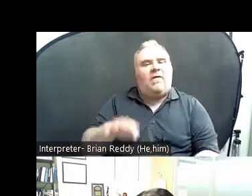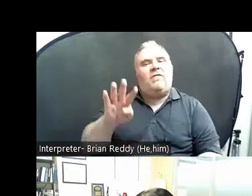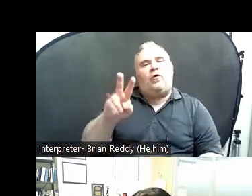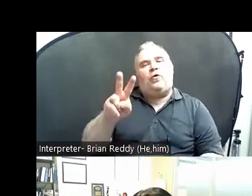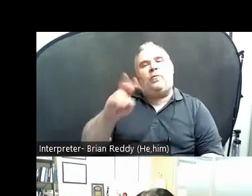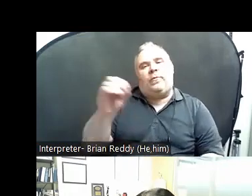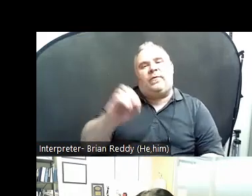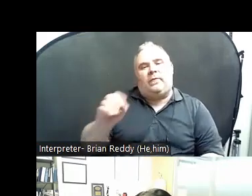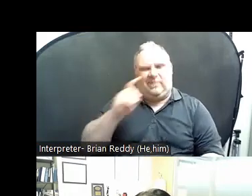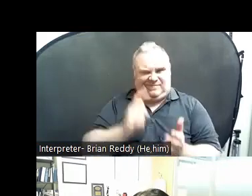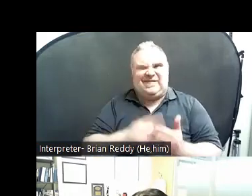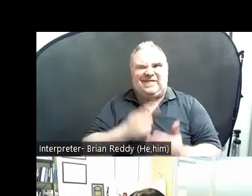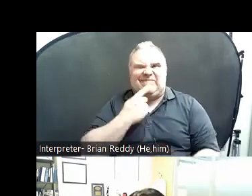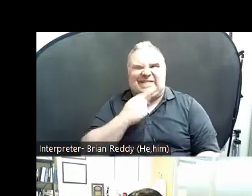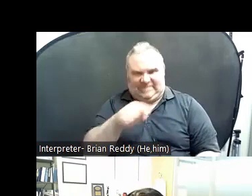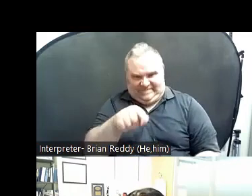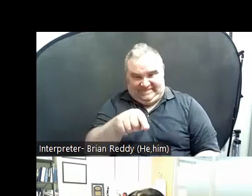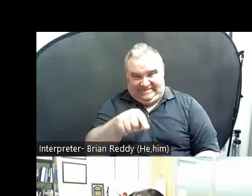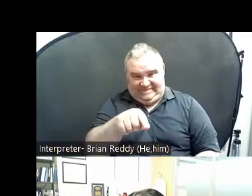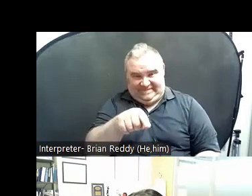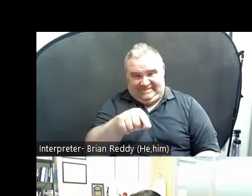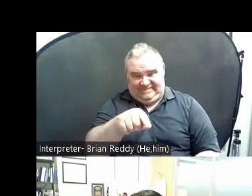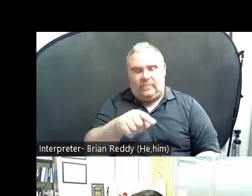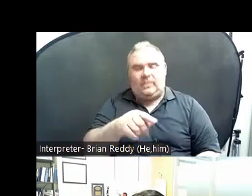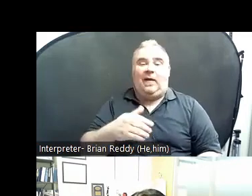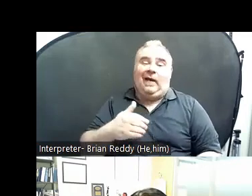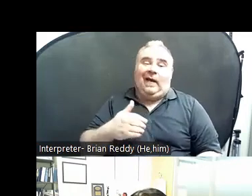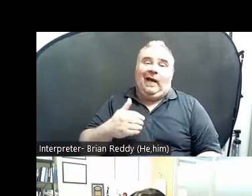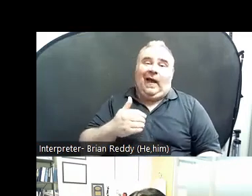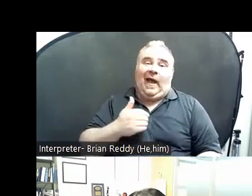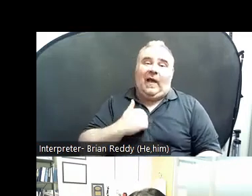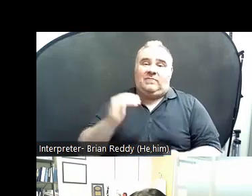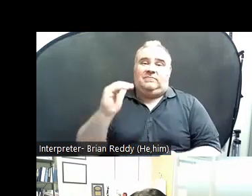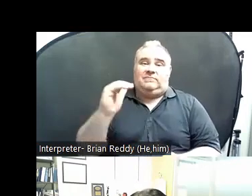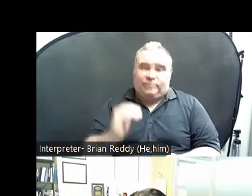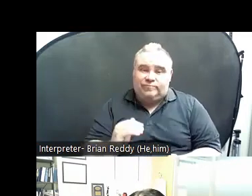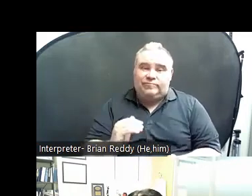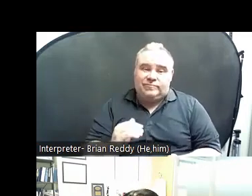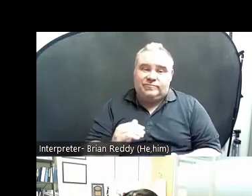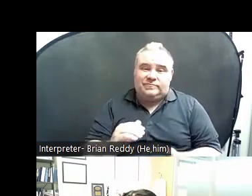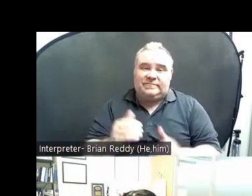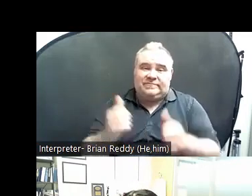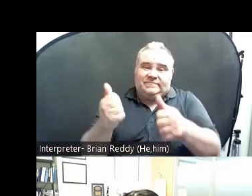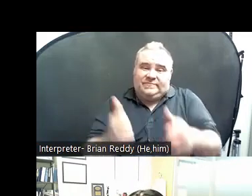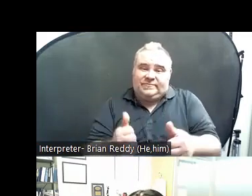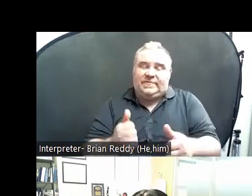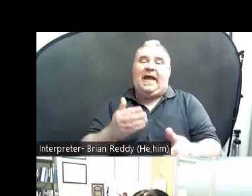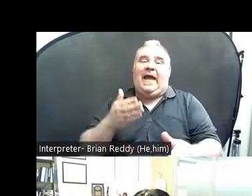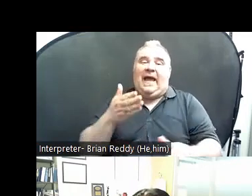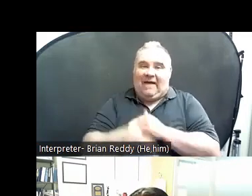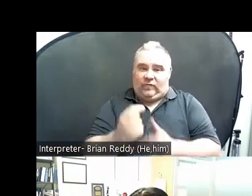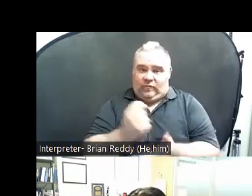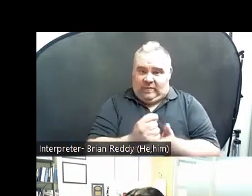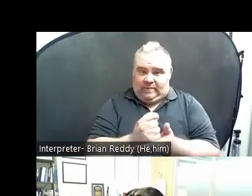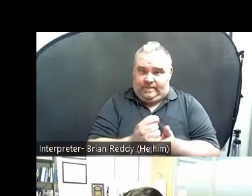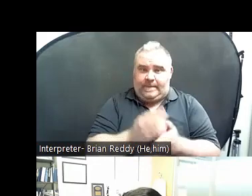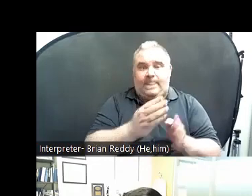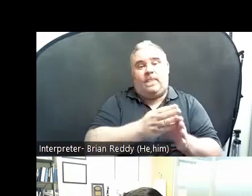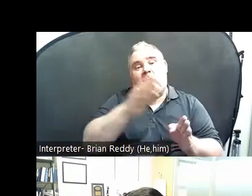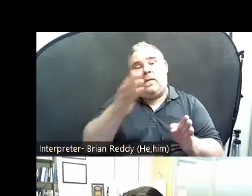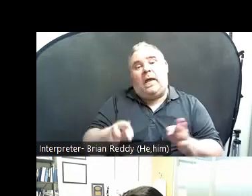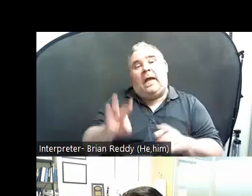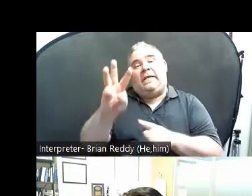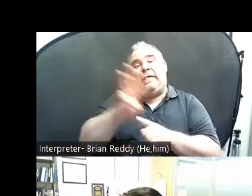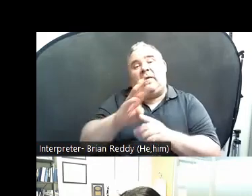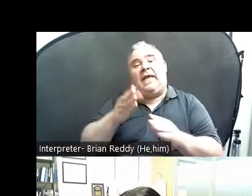is the prevalence in red here, had functional decline at the end of treatment. And then when they looked 6 months later, so this